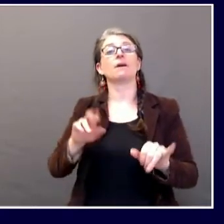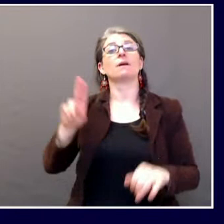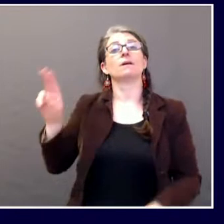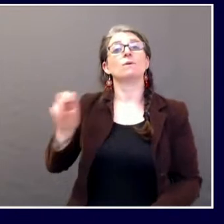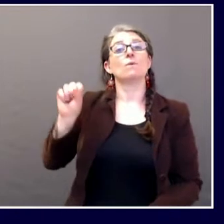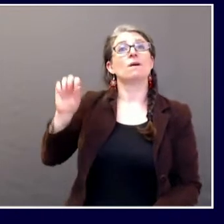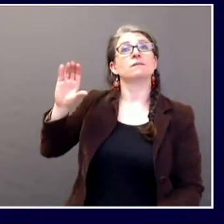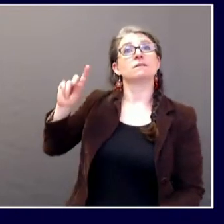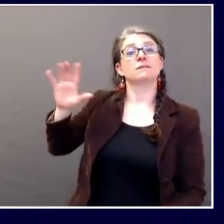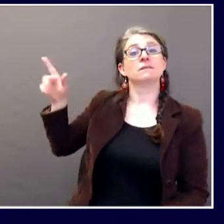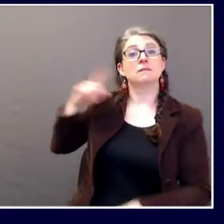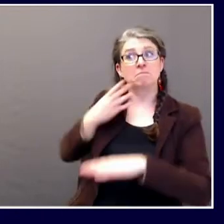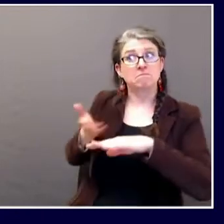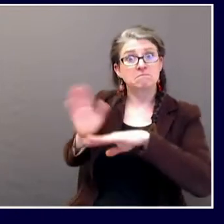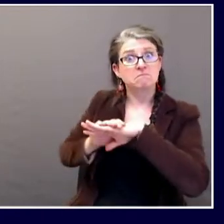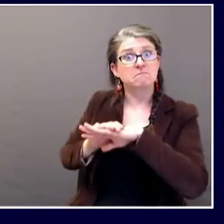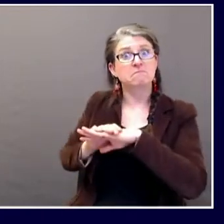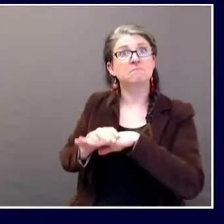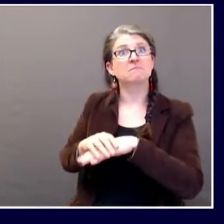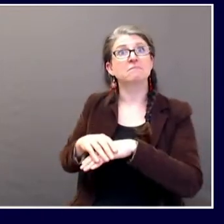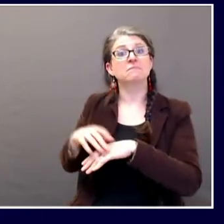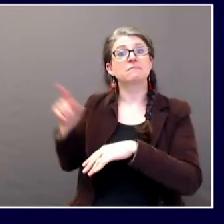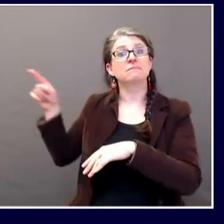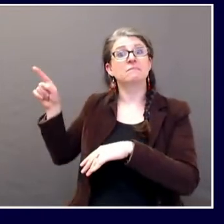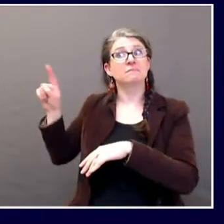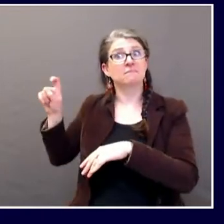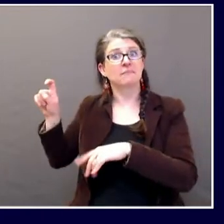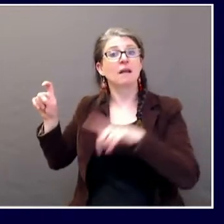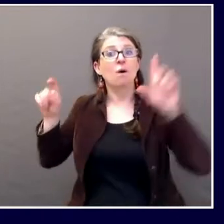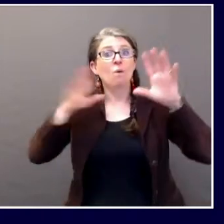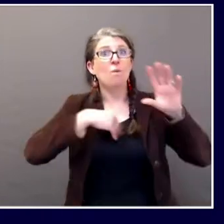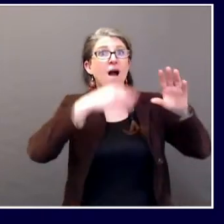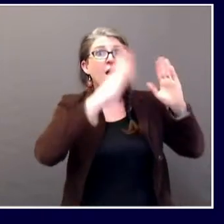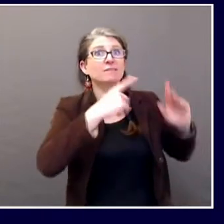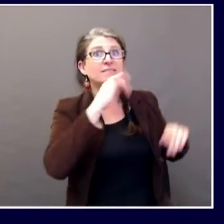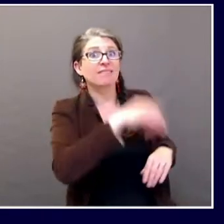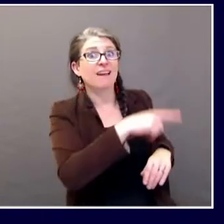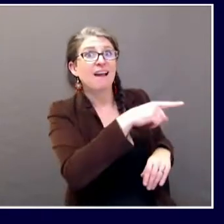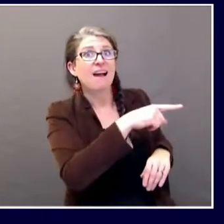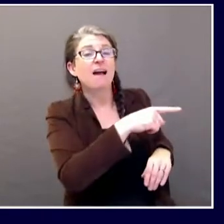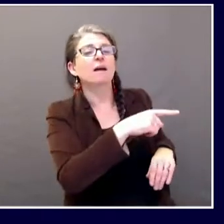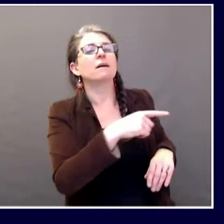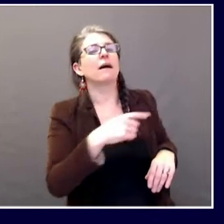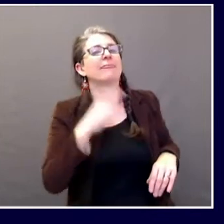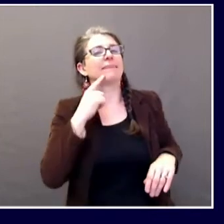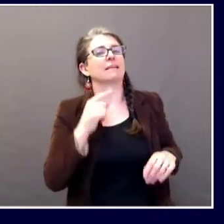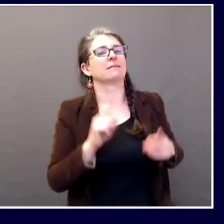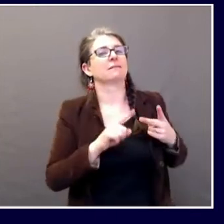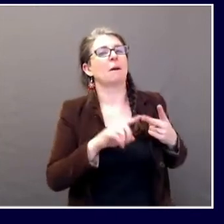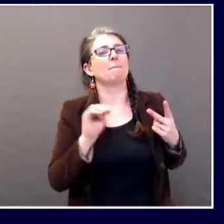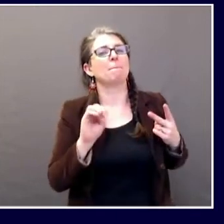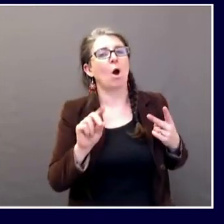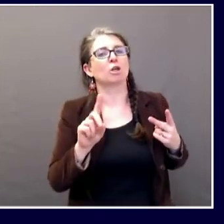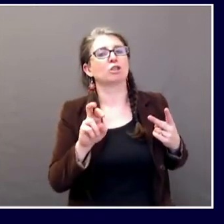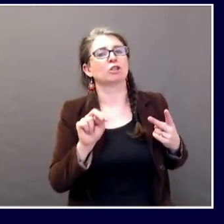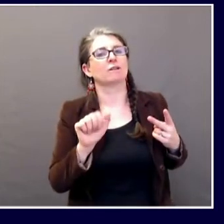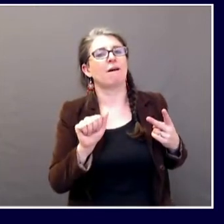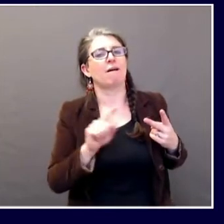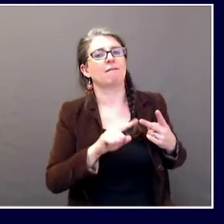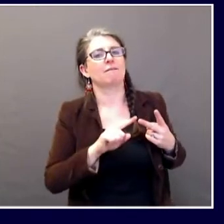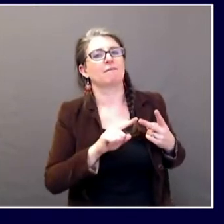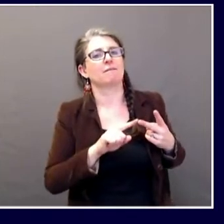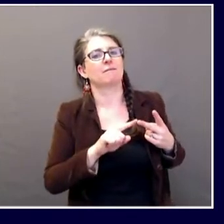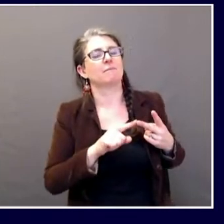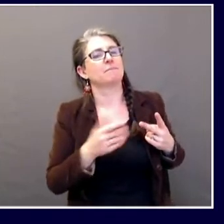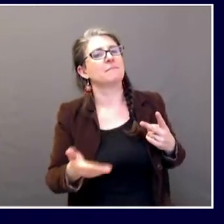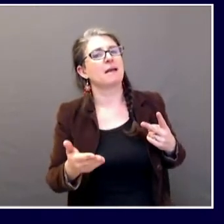so, will be accounted for by an increase in the Moderna vaccine. We have received a preliminary view of what that will